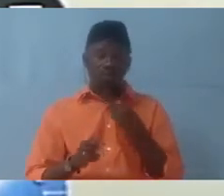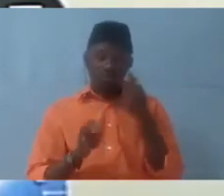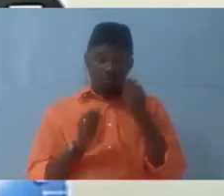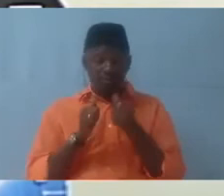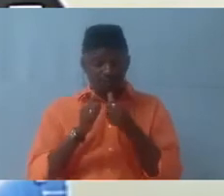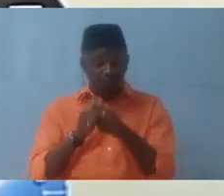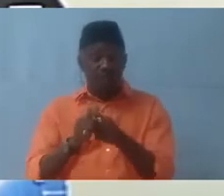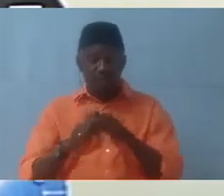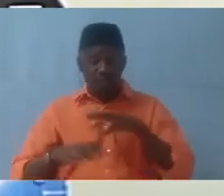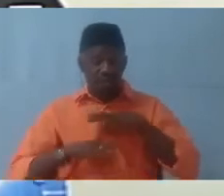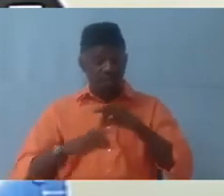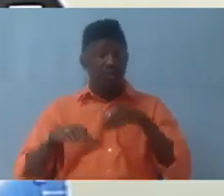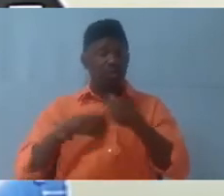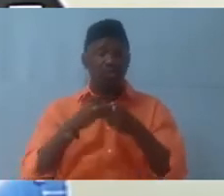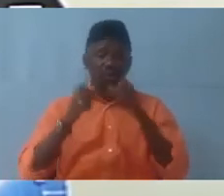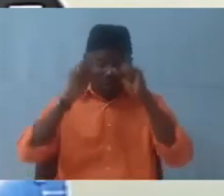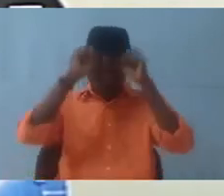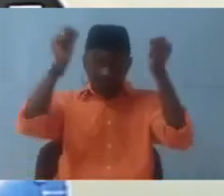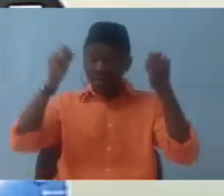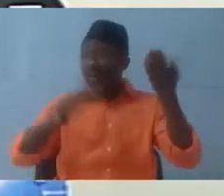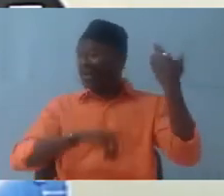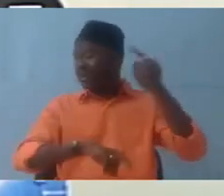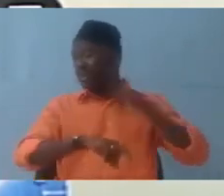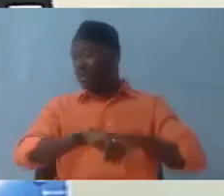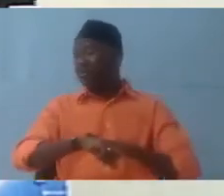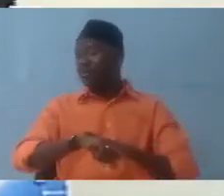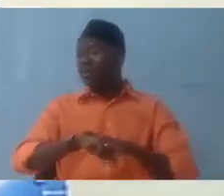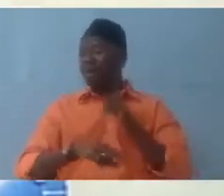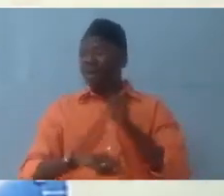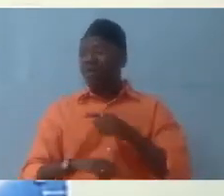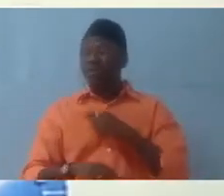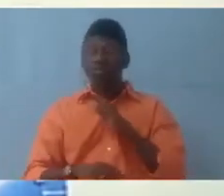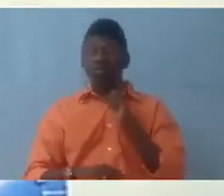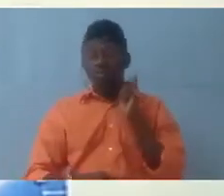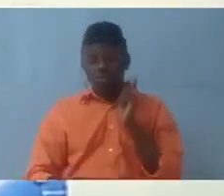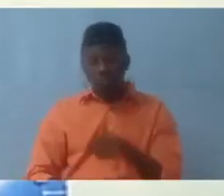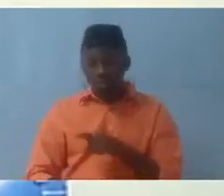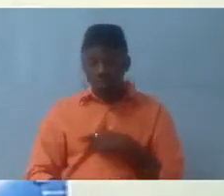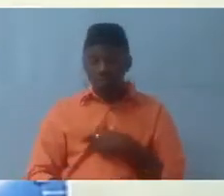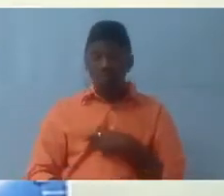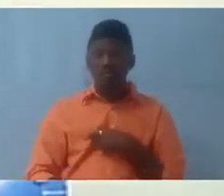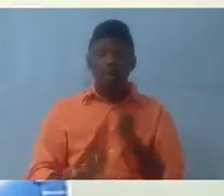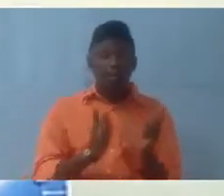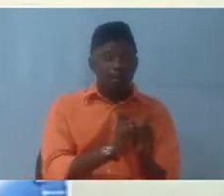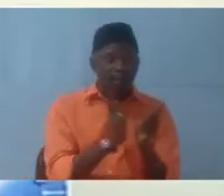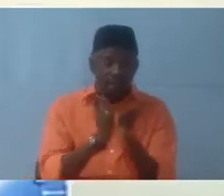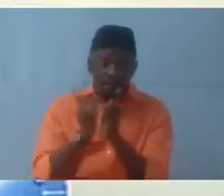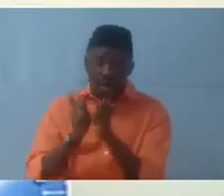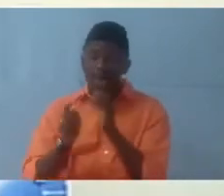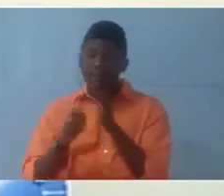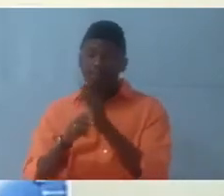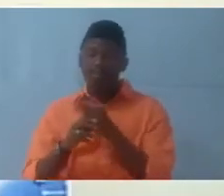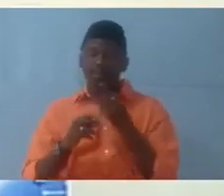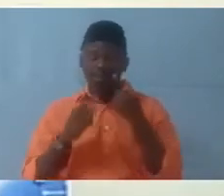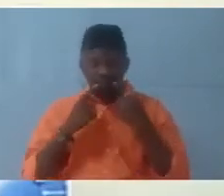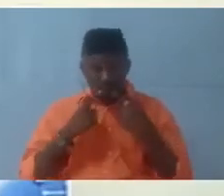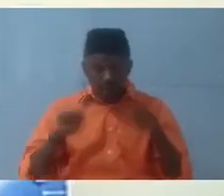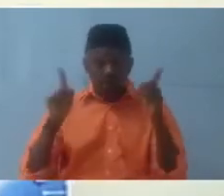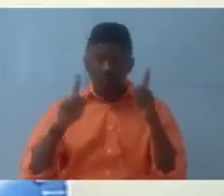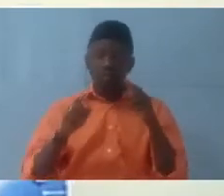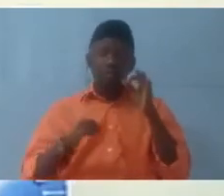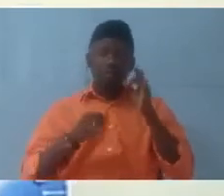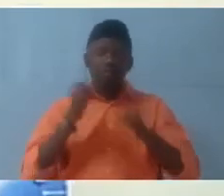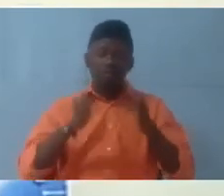dal dañ warona baye xel rek li haju ci nguur gi waxtu wone and we must consult before we deliver certain judgments te fox ñuy diiso bala ñoy